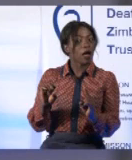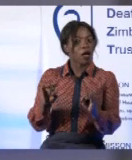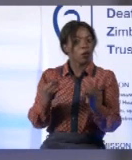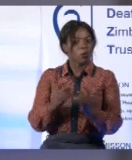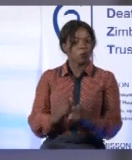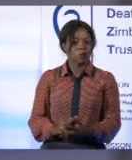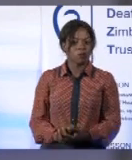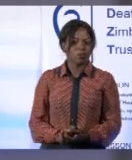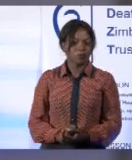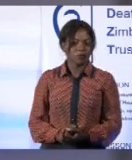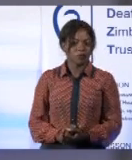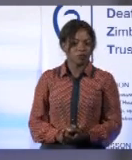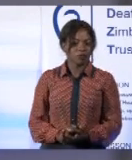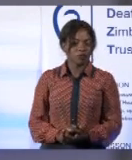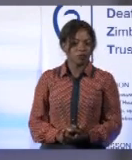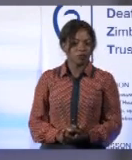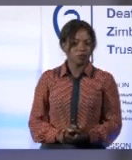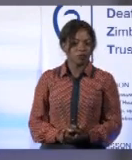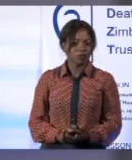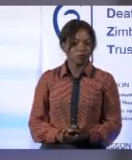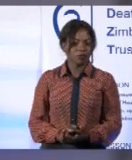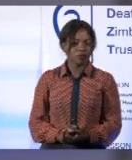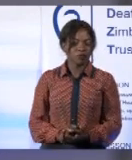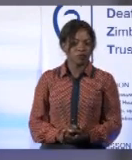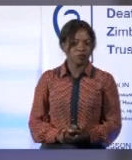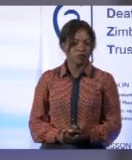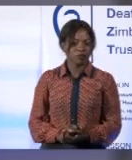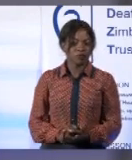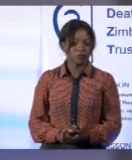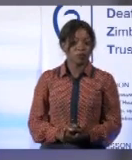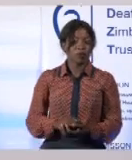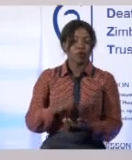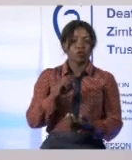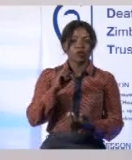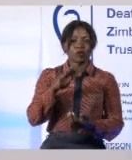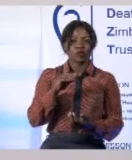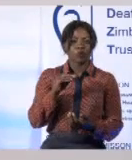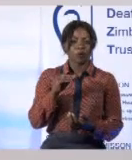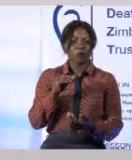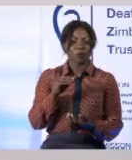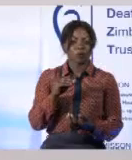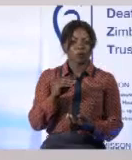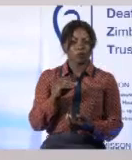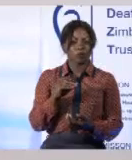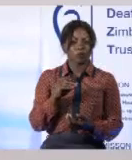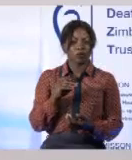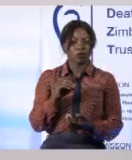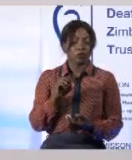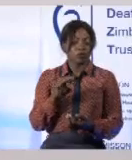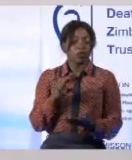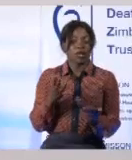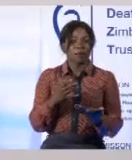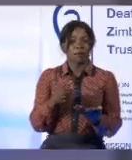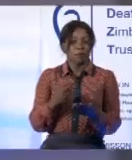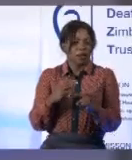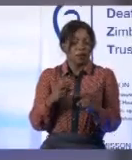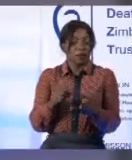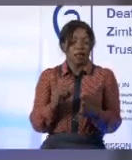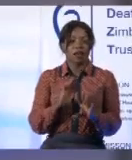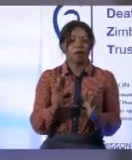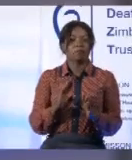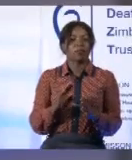my hotspots, some on our charge for internet. Without naming places, obviously, yeah. We have my